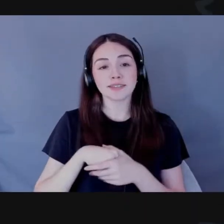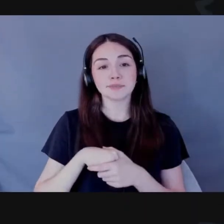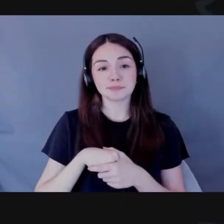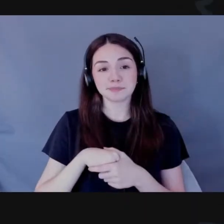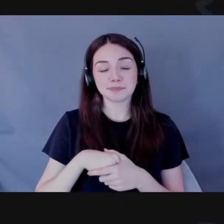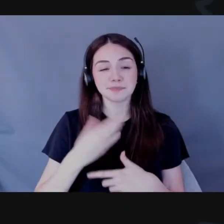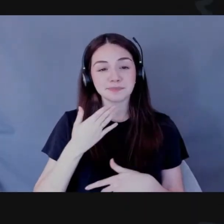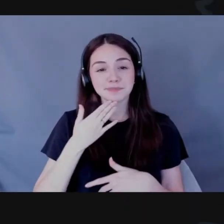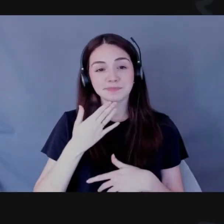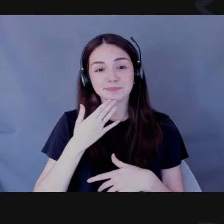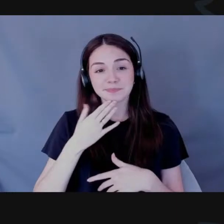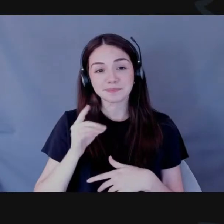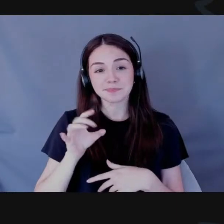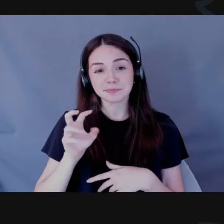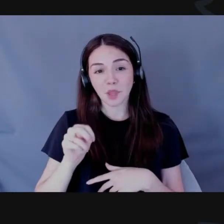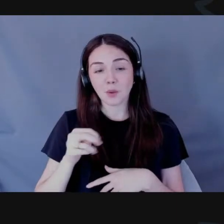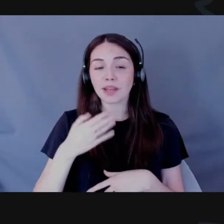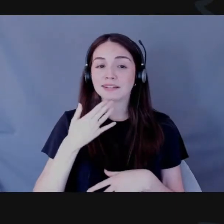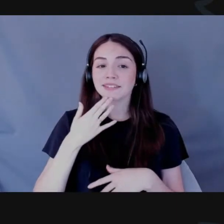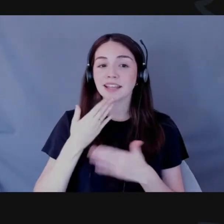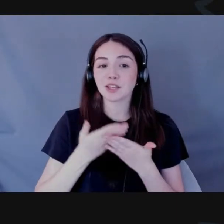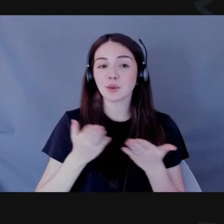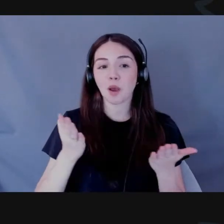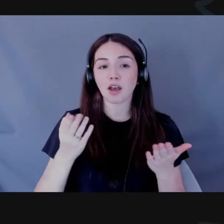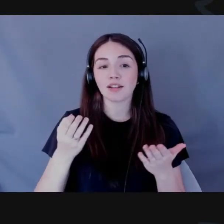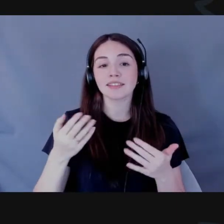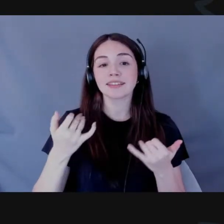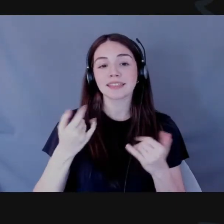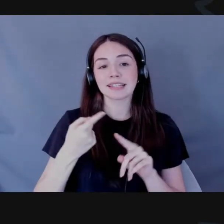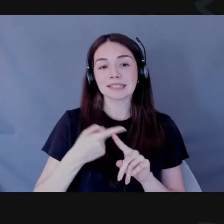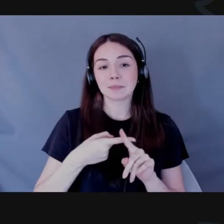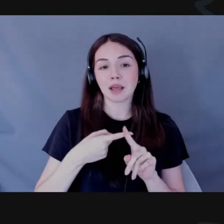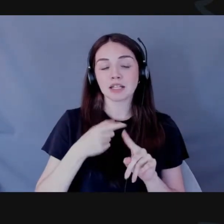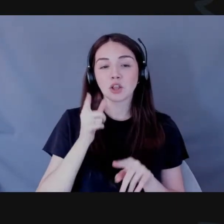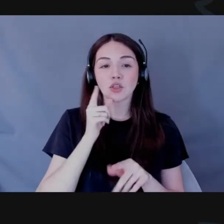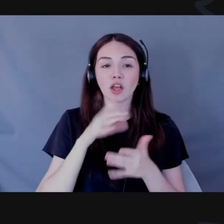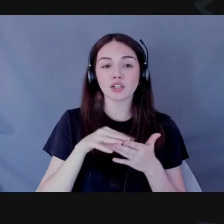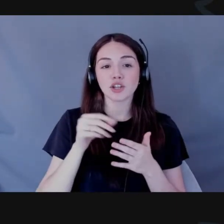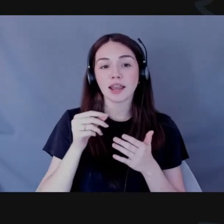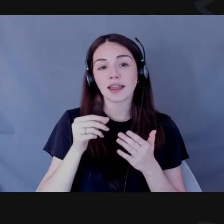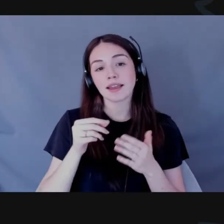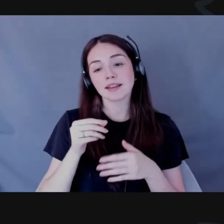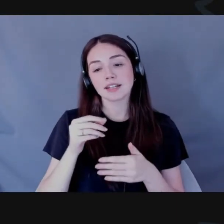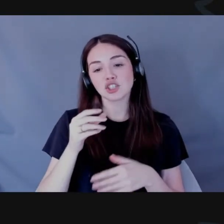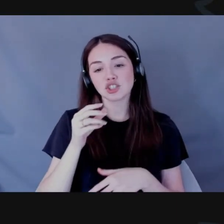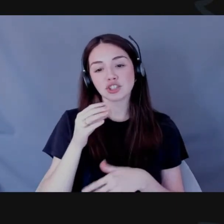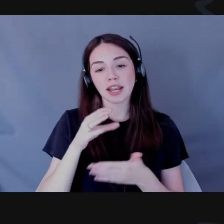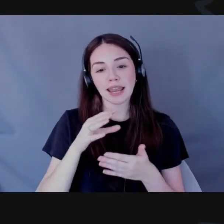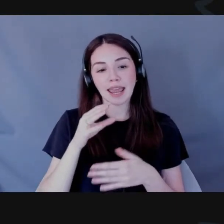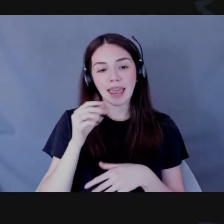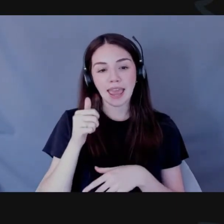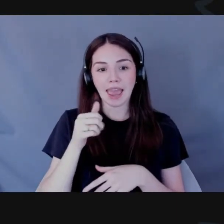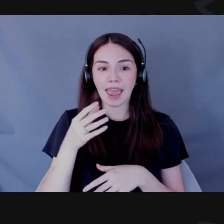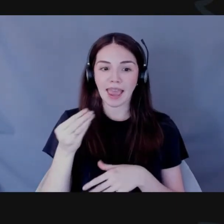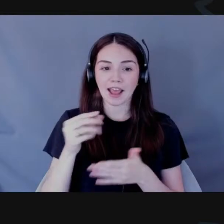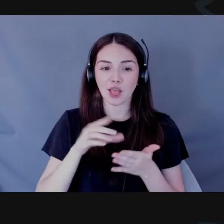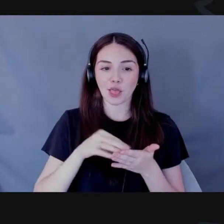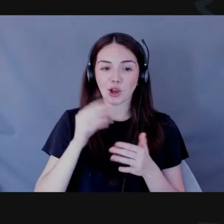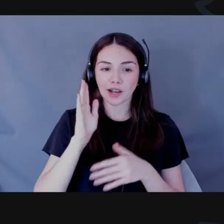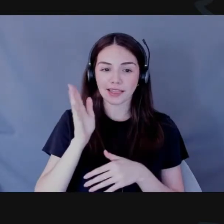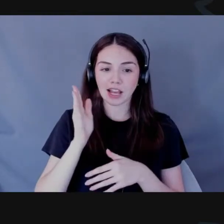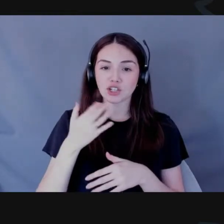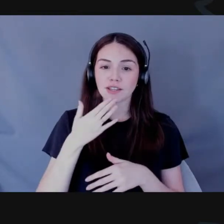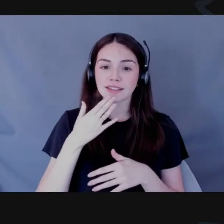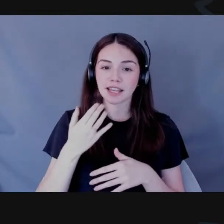Thank you, Owen, and welcome everyone to this month's Lunch and Learn lecture. And thanks also, as always, to our